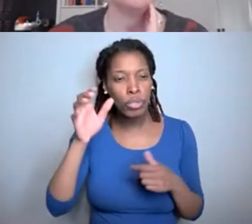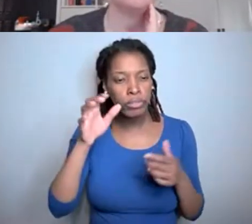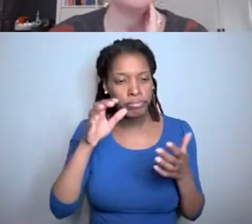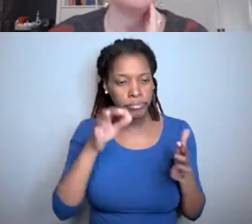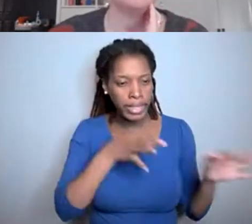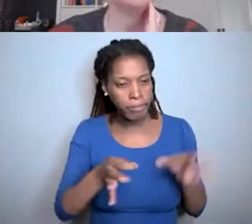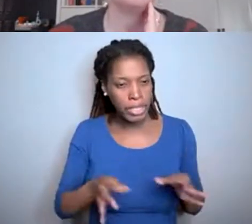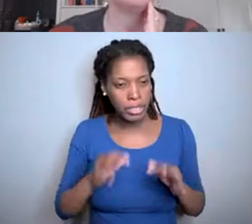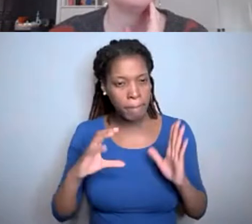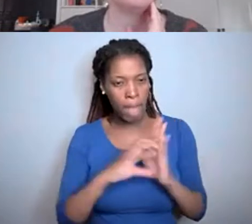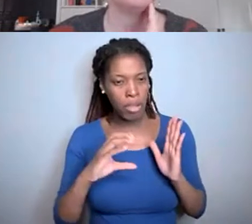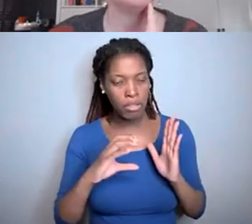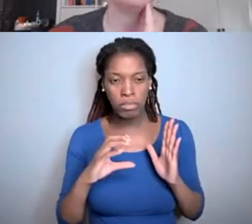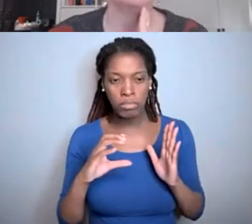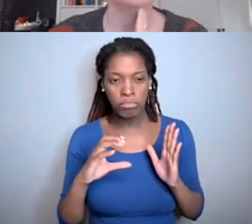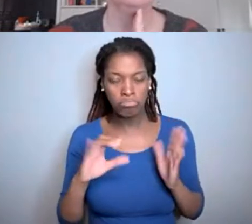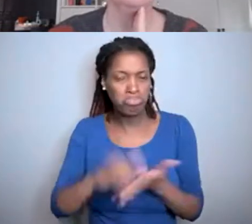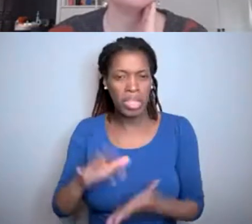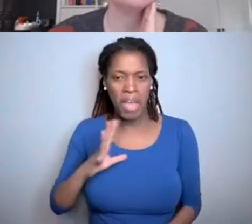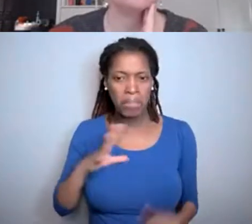it then i think that's fine too yeah